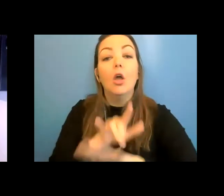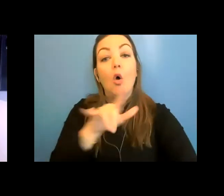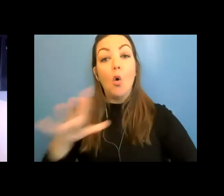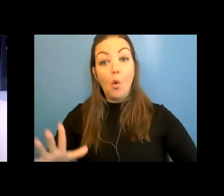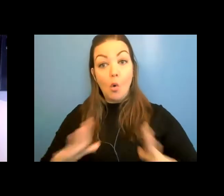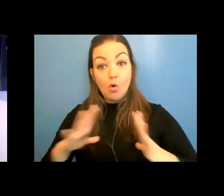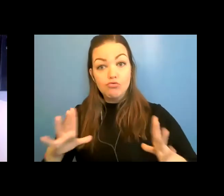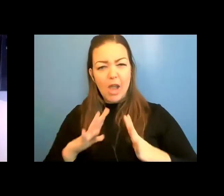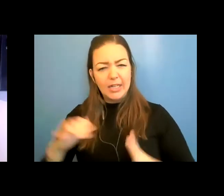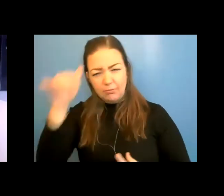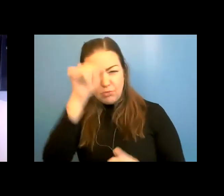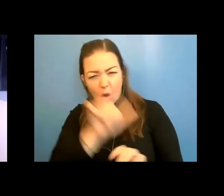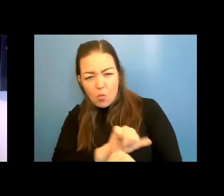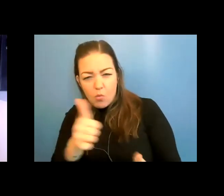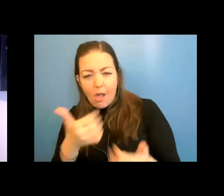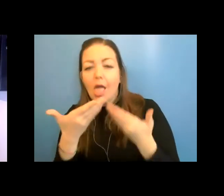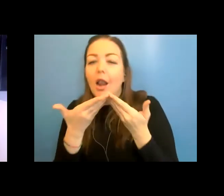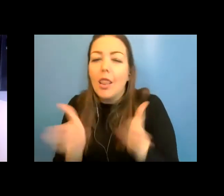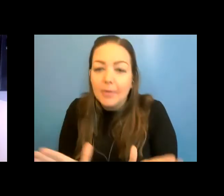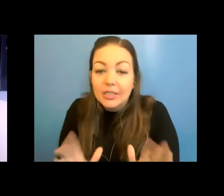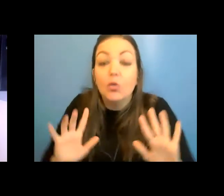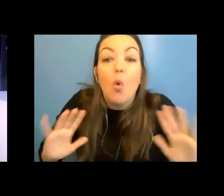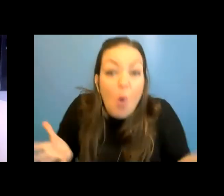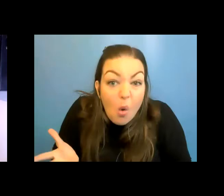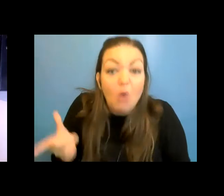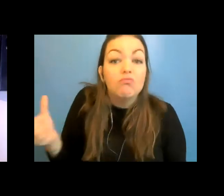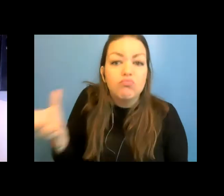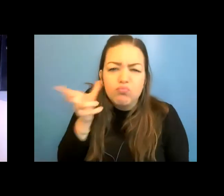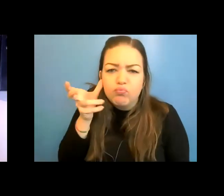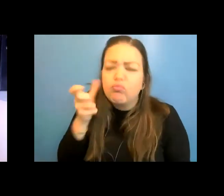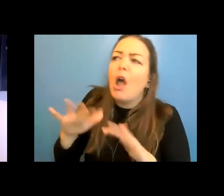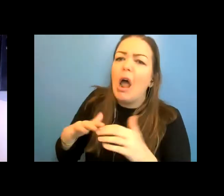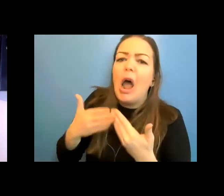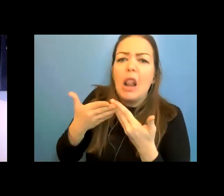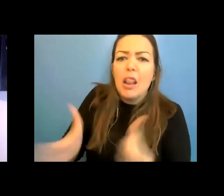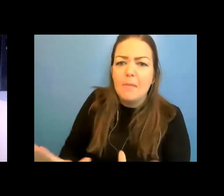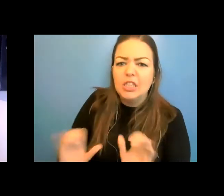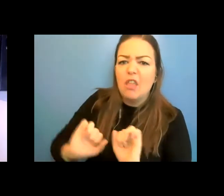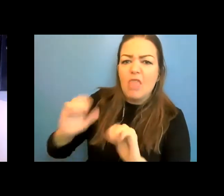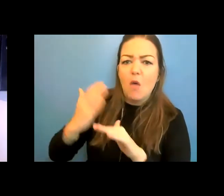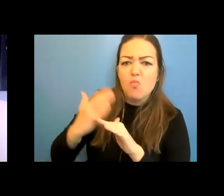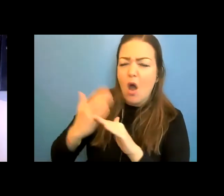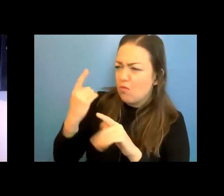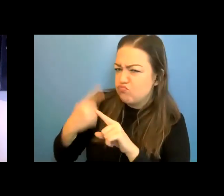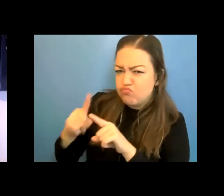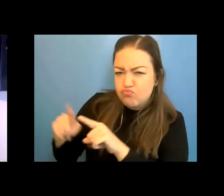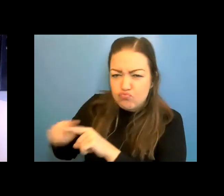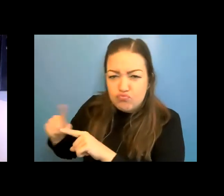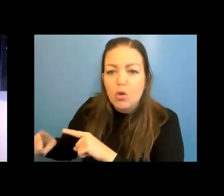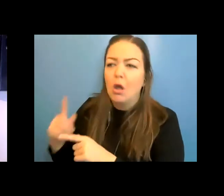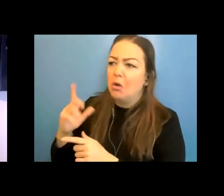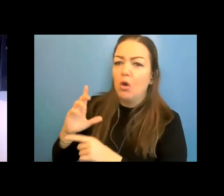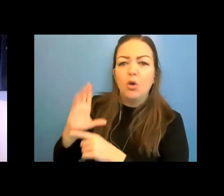with Unlimited, or if you've just been hearing about all of their amazing work for the first time, right through from the commissioning processes to